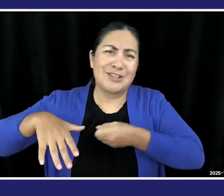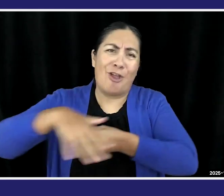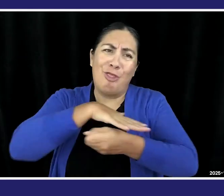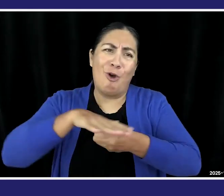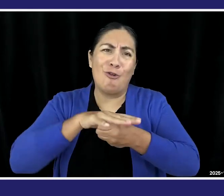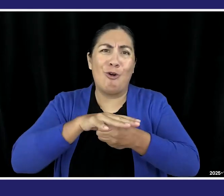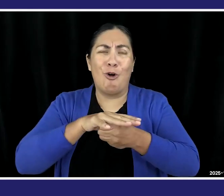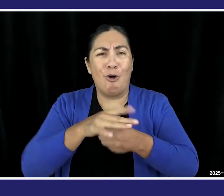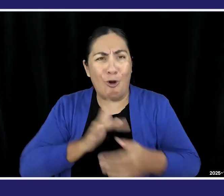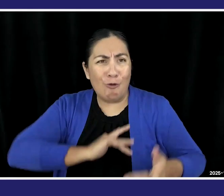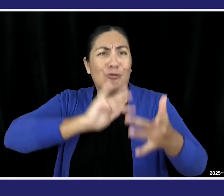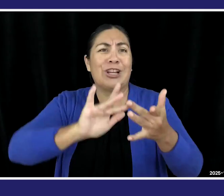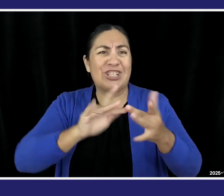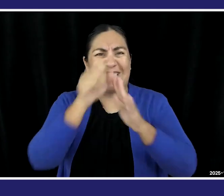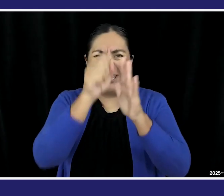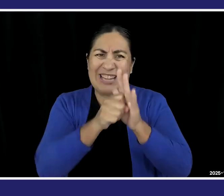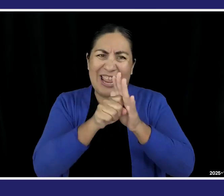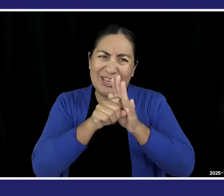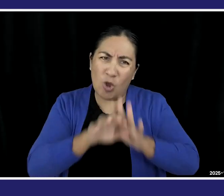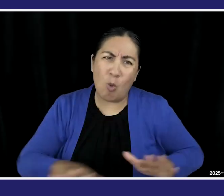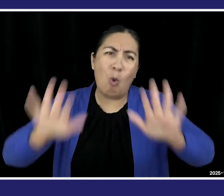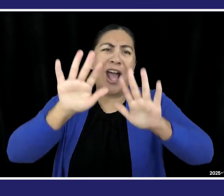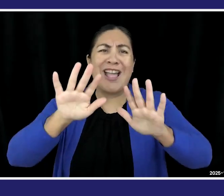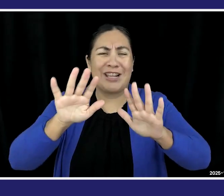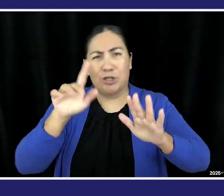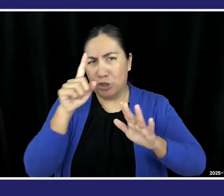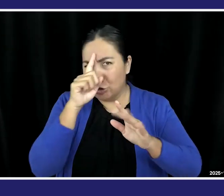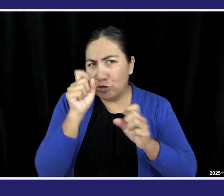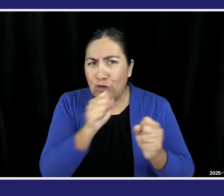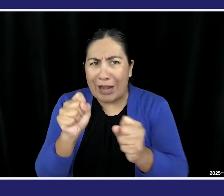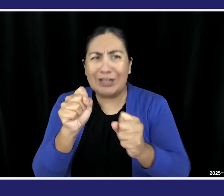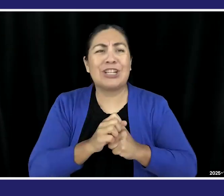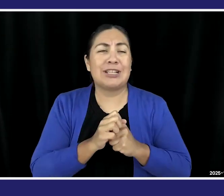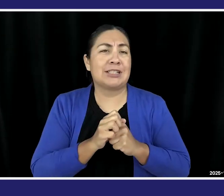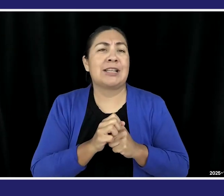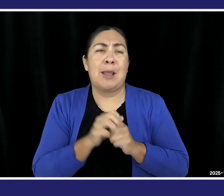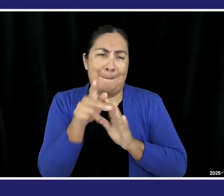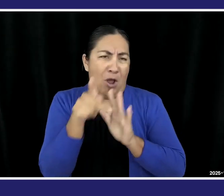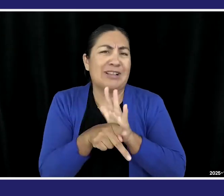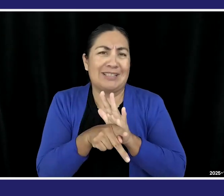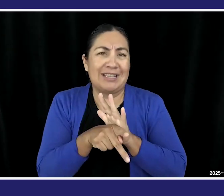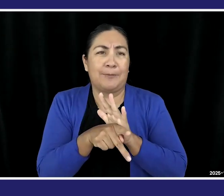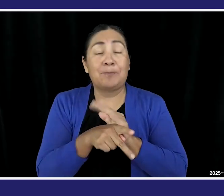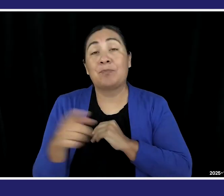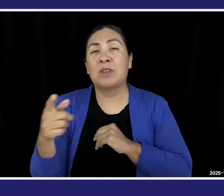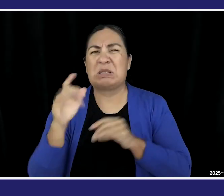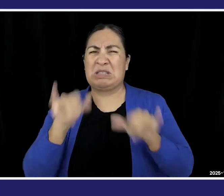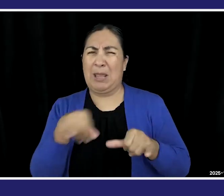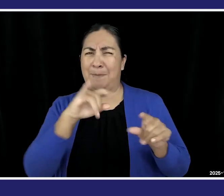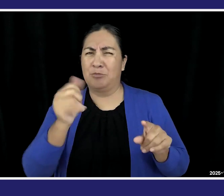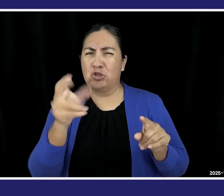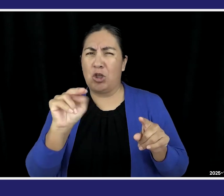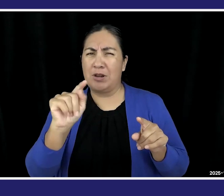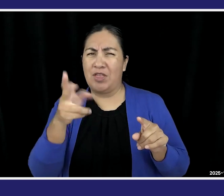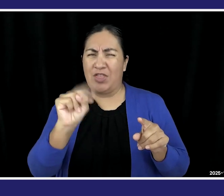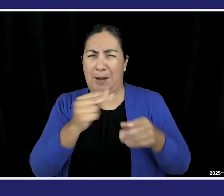policies across the state and into our communities. As Jonathan mentioned, we really want to spend the majority of our time